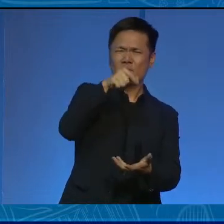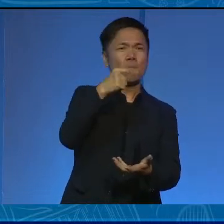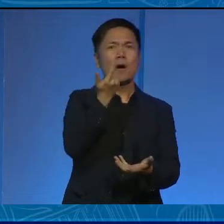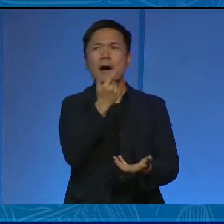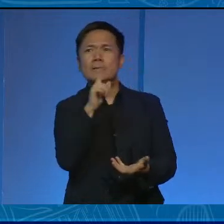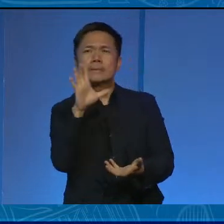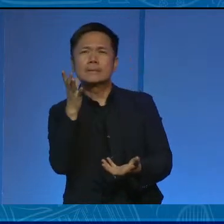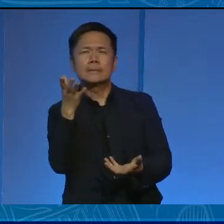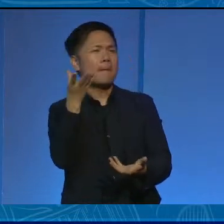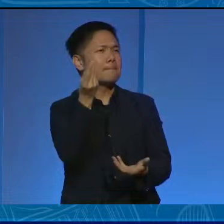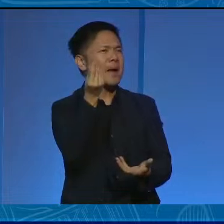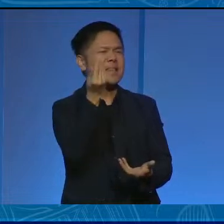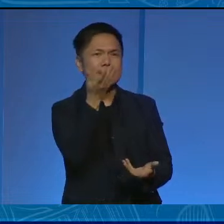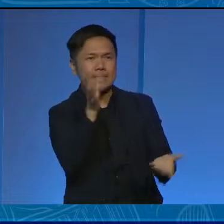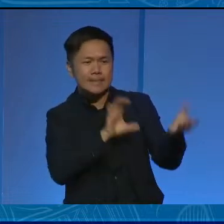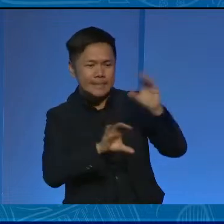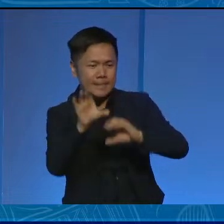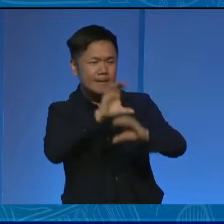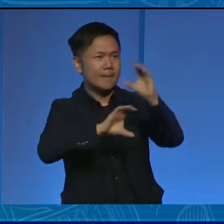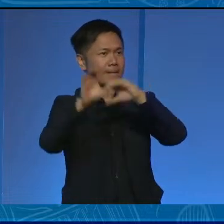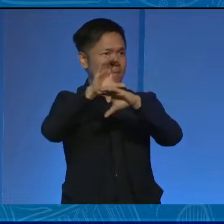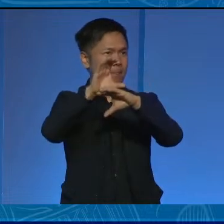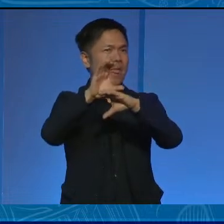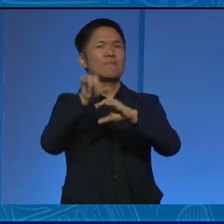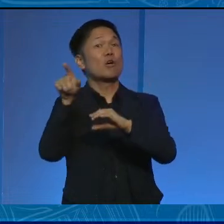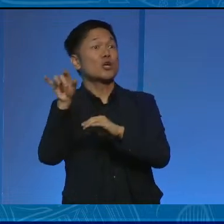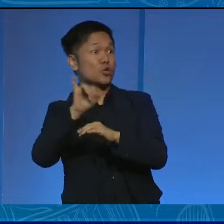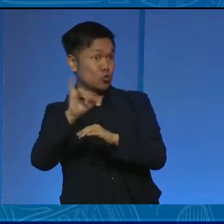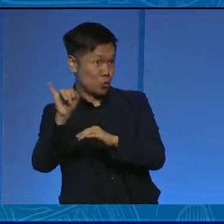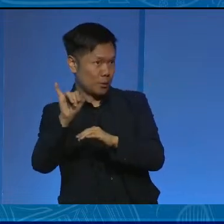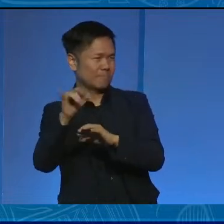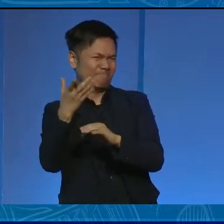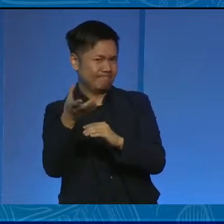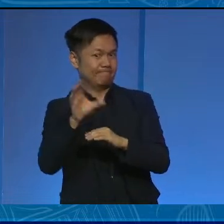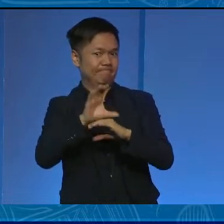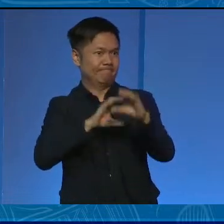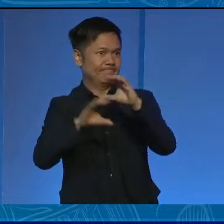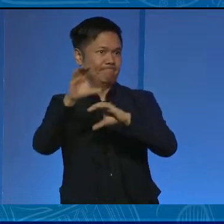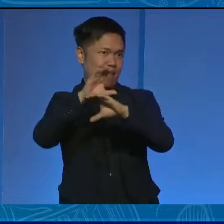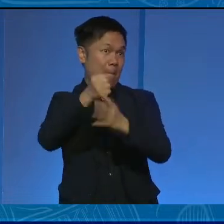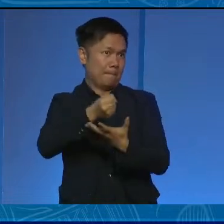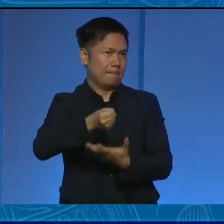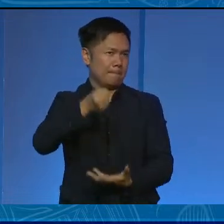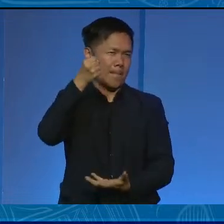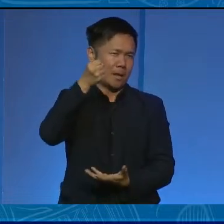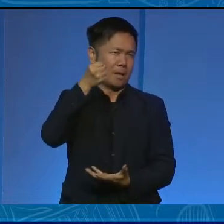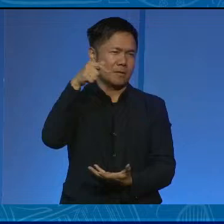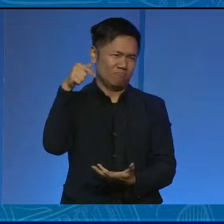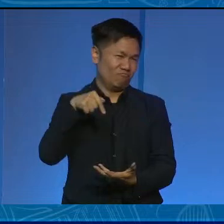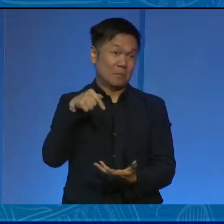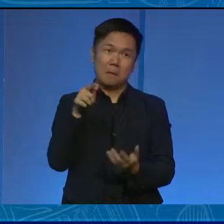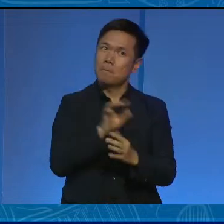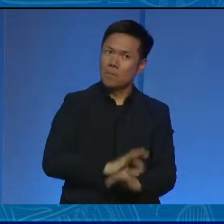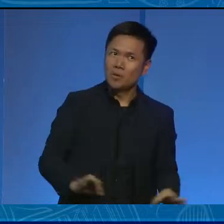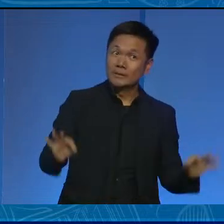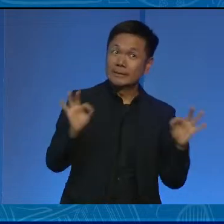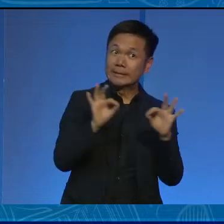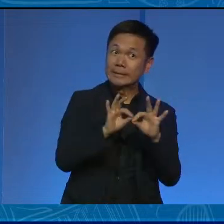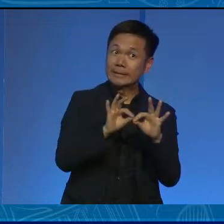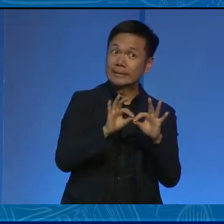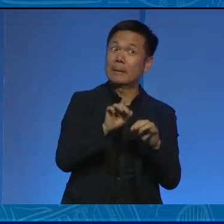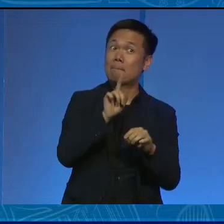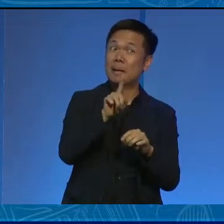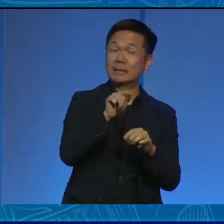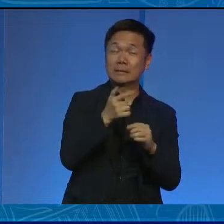and insurance products need to increase to finance disaster recovery, it is imperative that we shift the balance